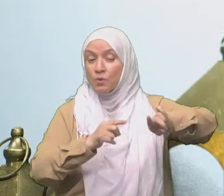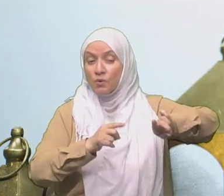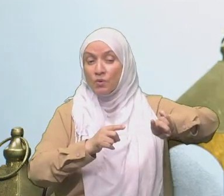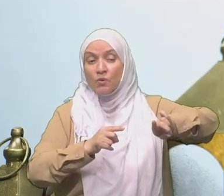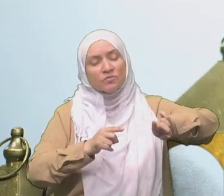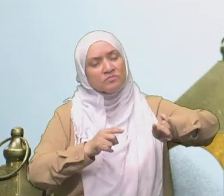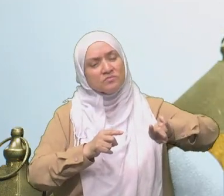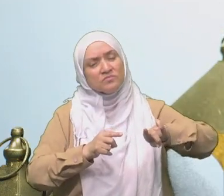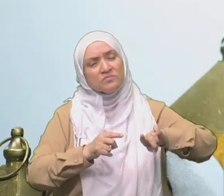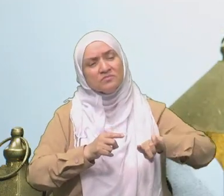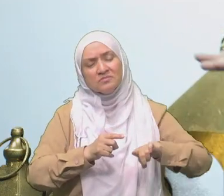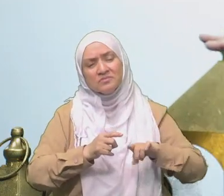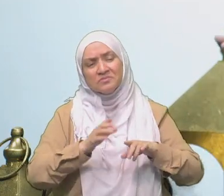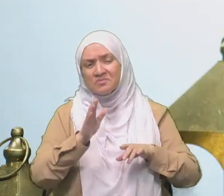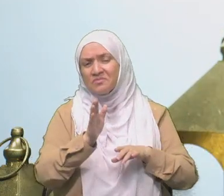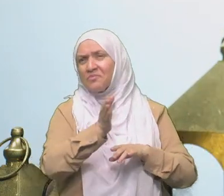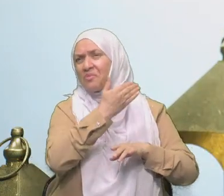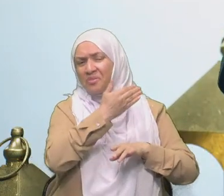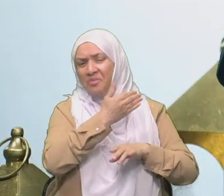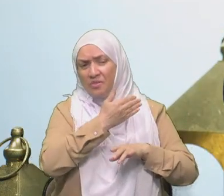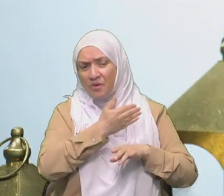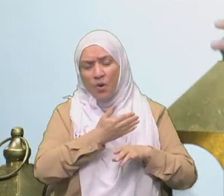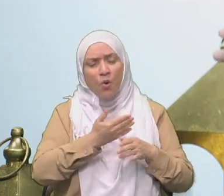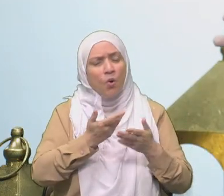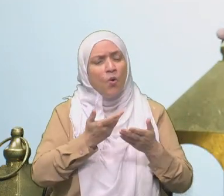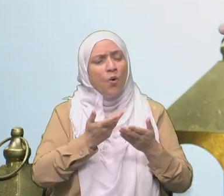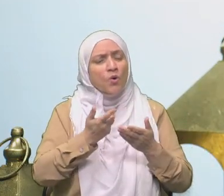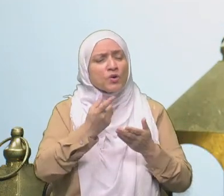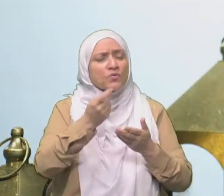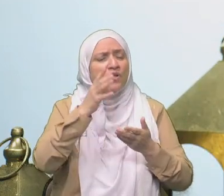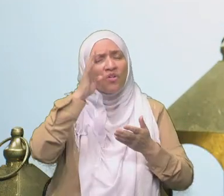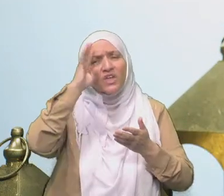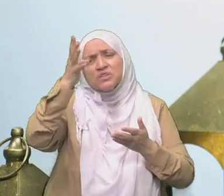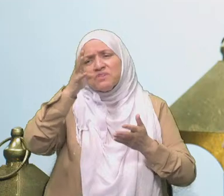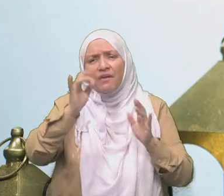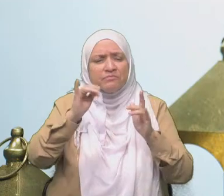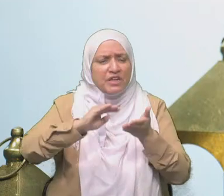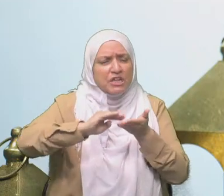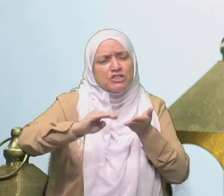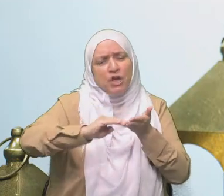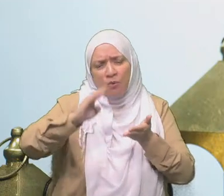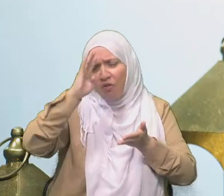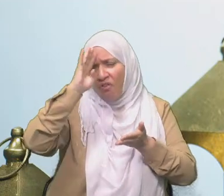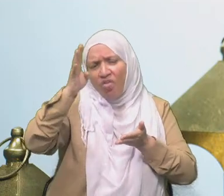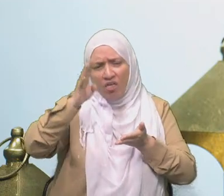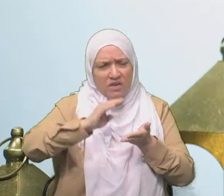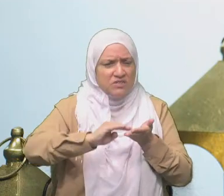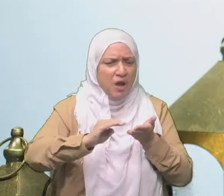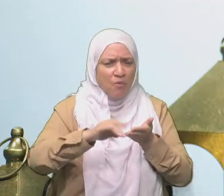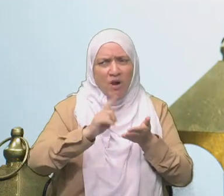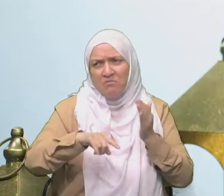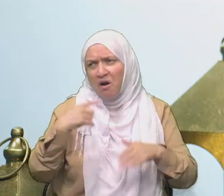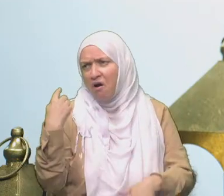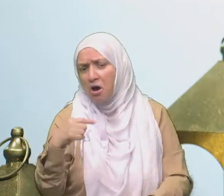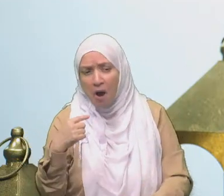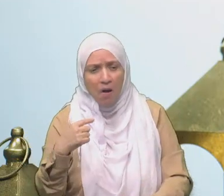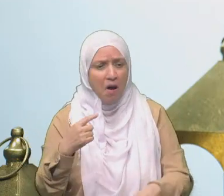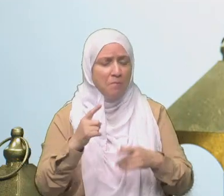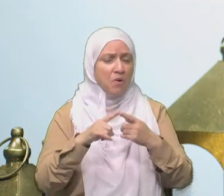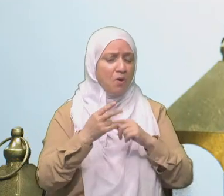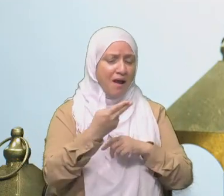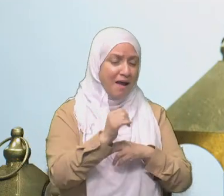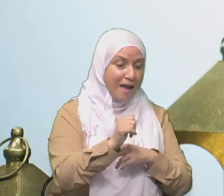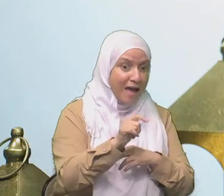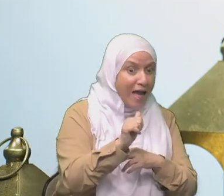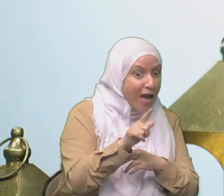out of haram, right? It doesn't work that way, to where you can change haram and halal based on your husn al-dhan in Allah subhanahu wa ta'ala, based in your good expectation of